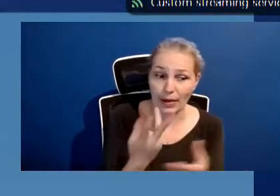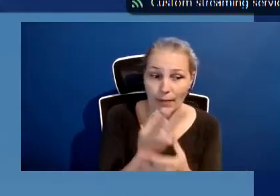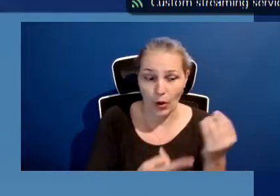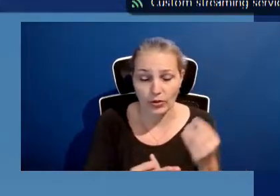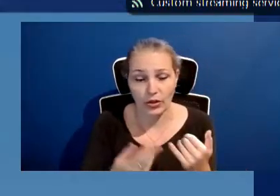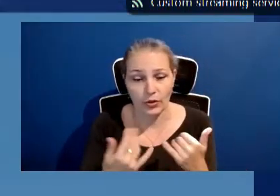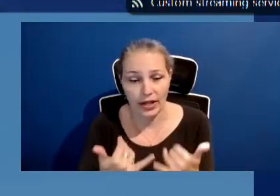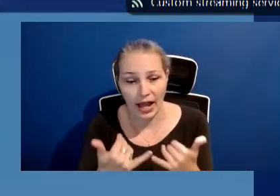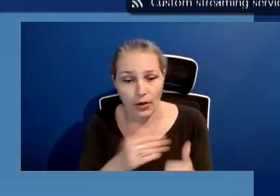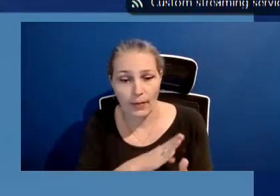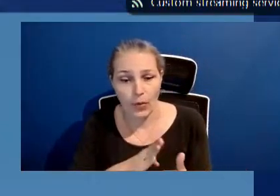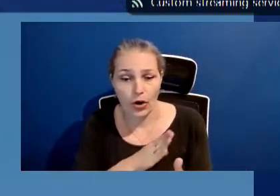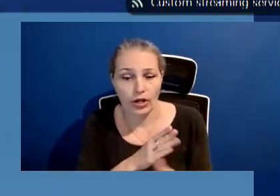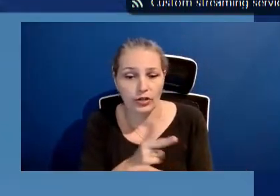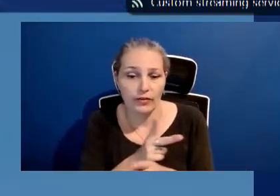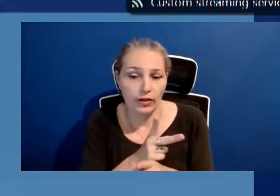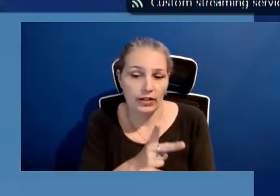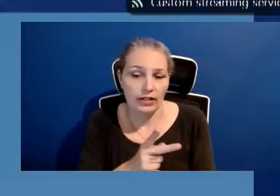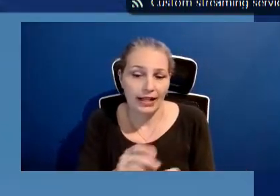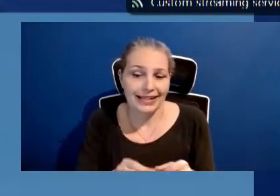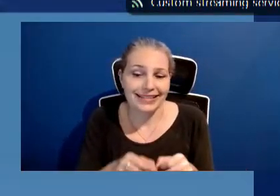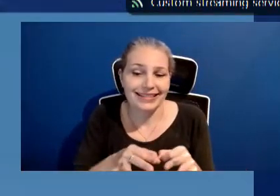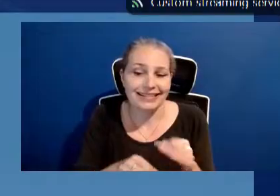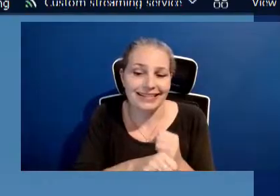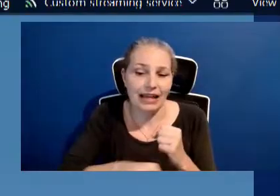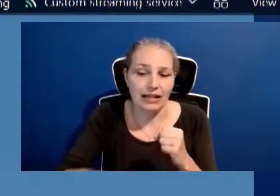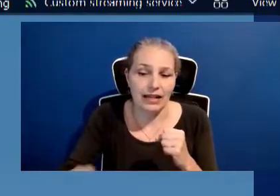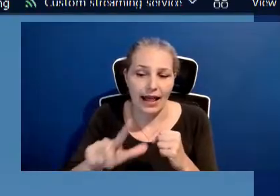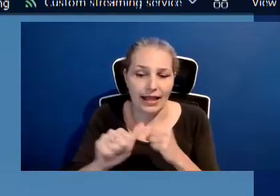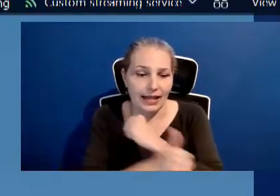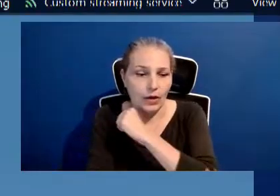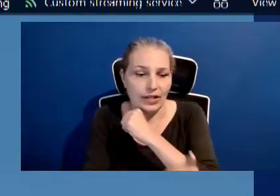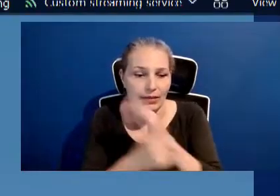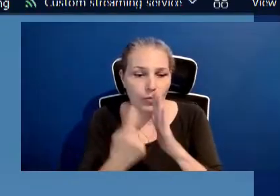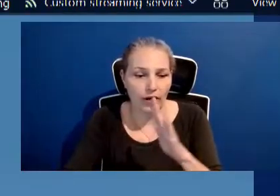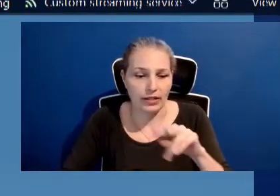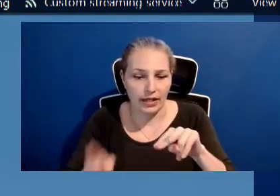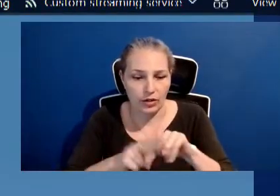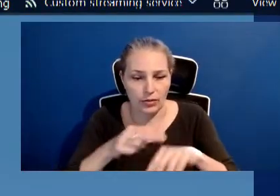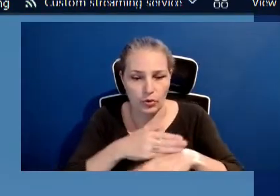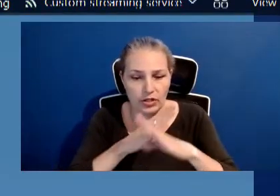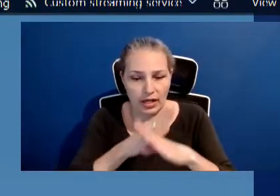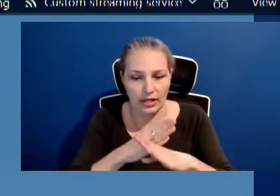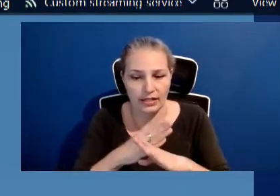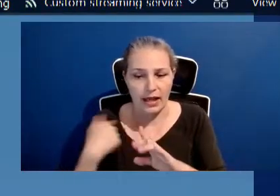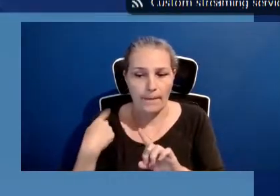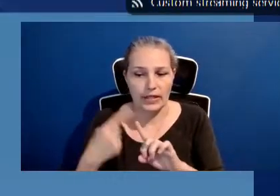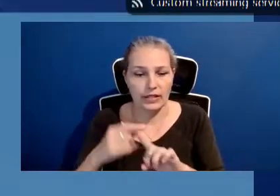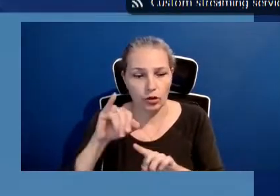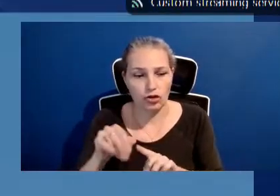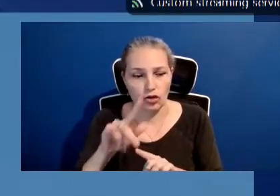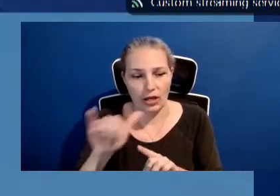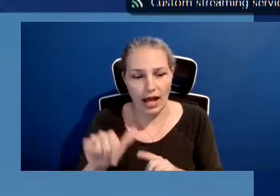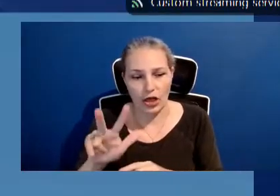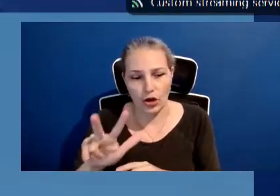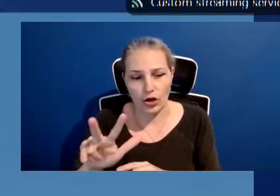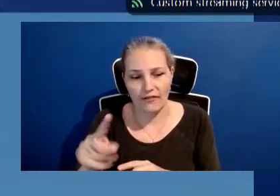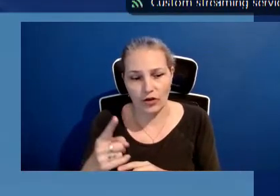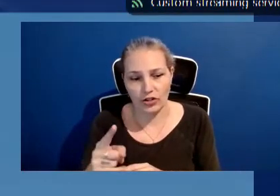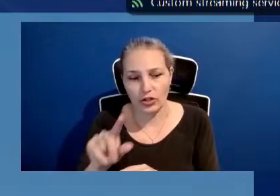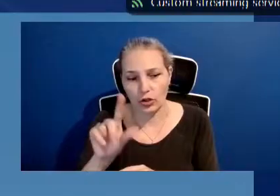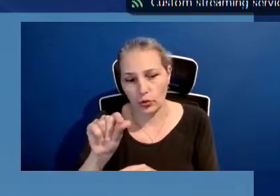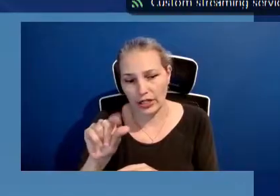of 2025, and a related executive order from Governor Newsom regarding long-term stays in hotels and